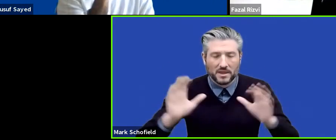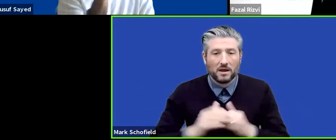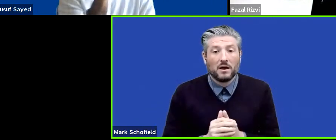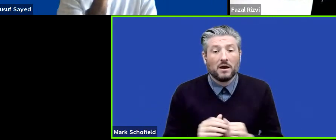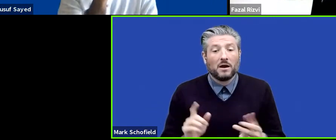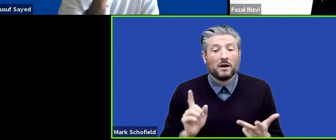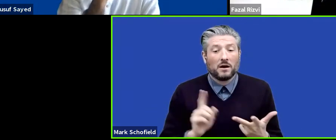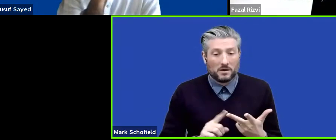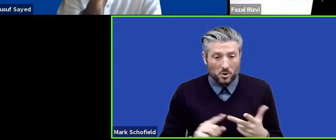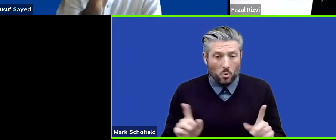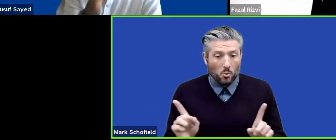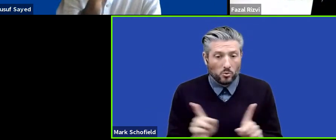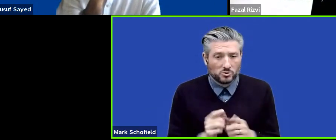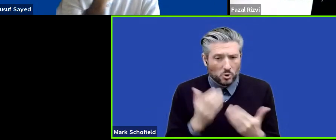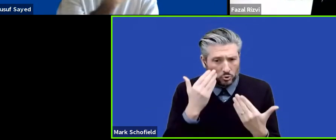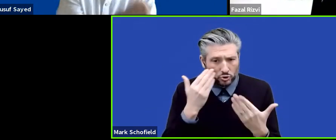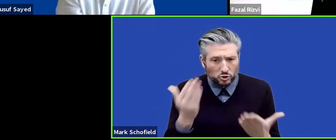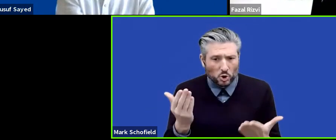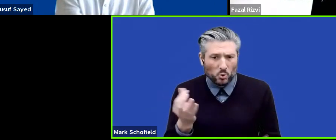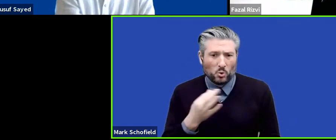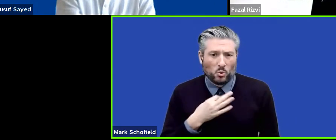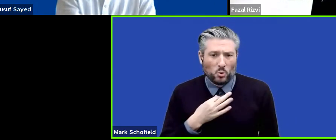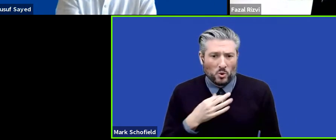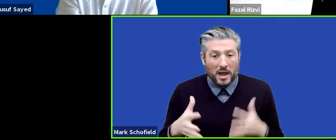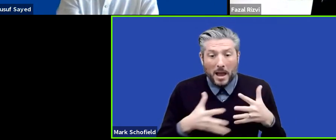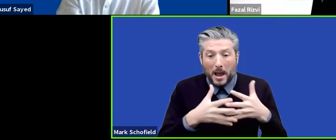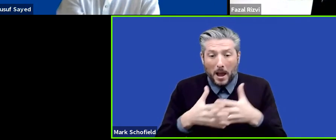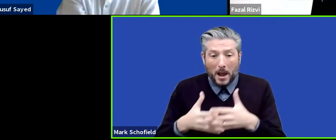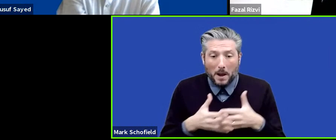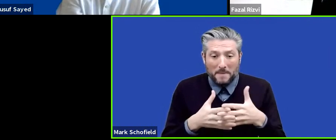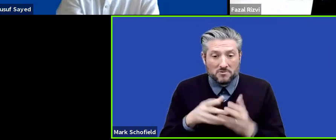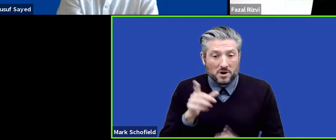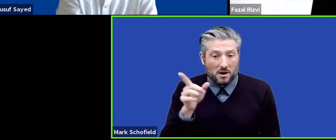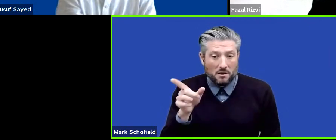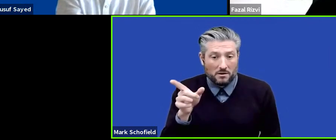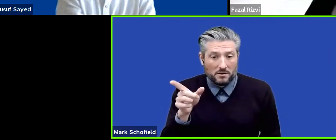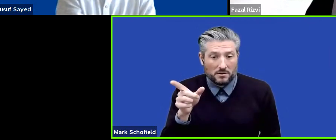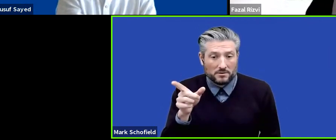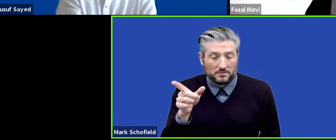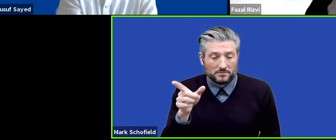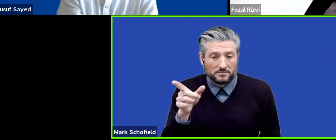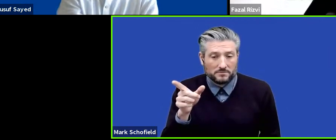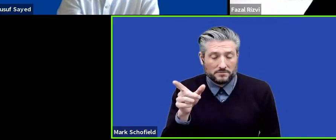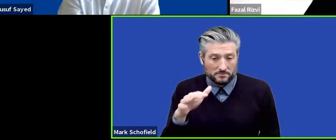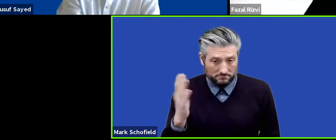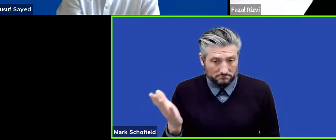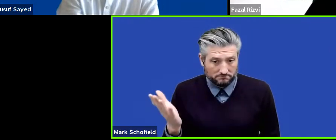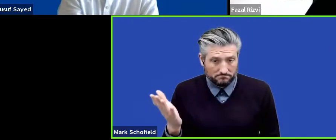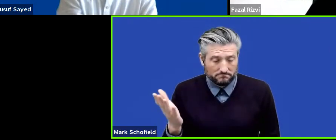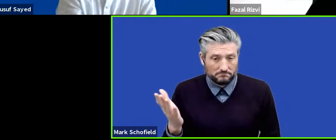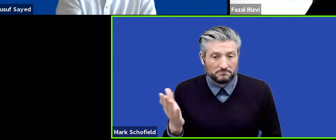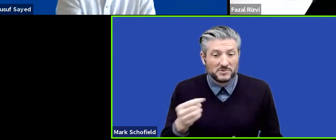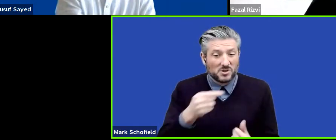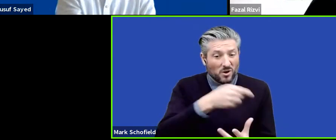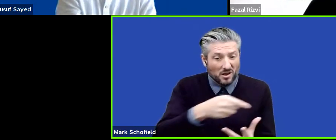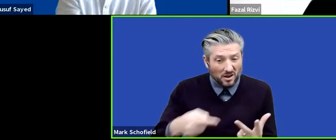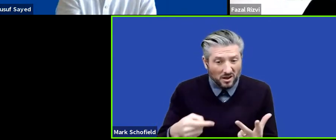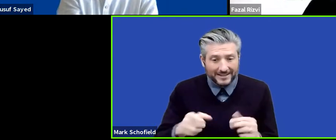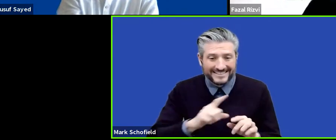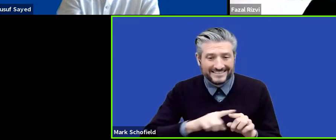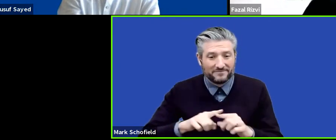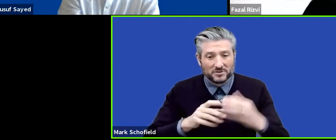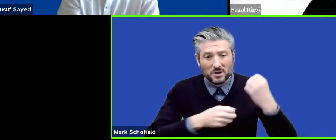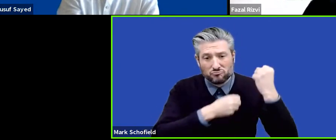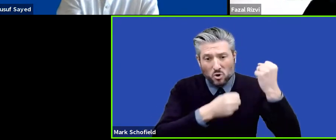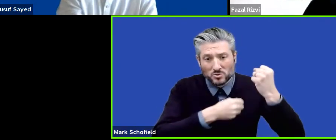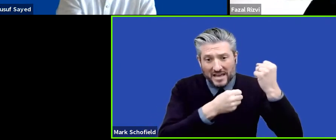inequities in the US and in us, and who's asked us. Collectively, these protests have asked